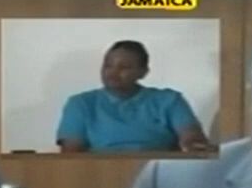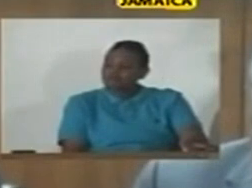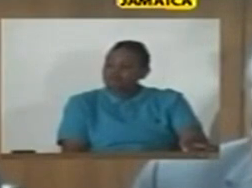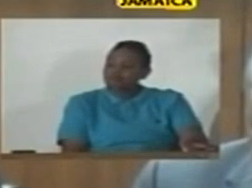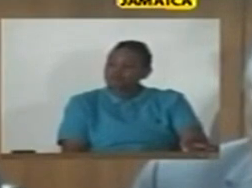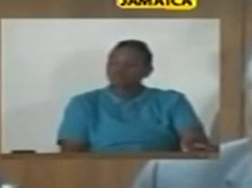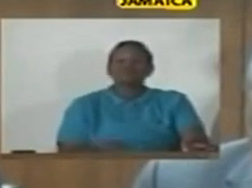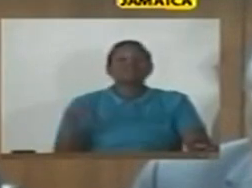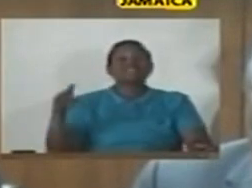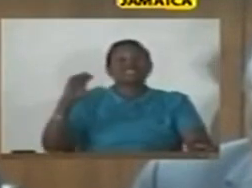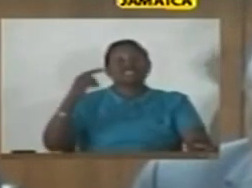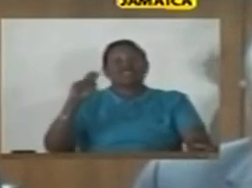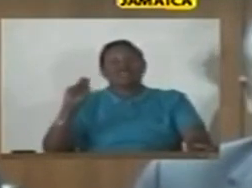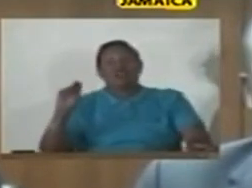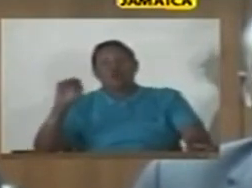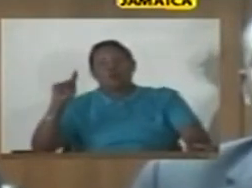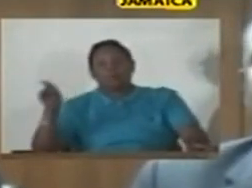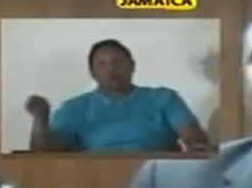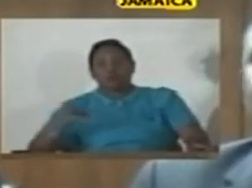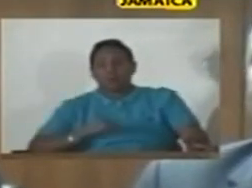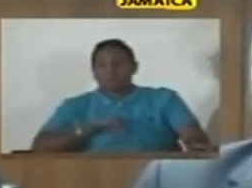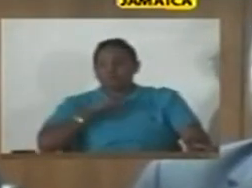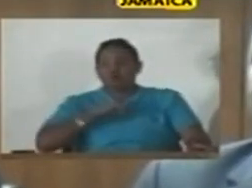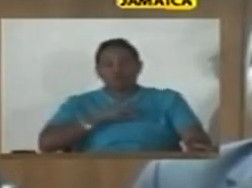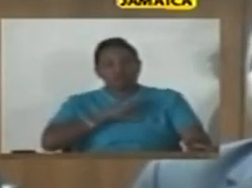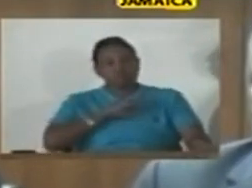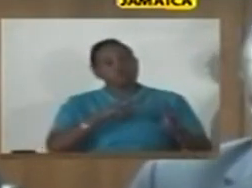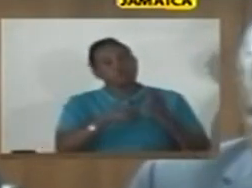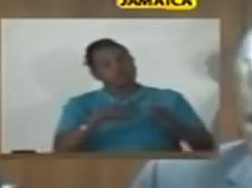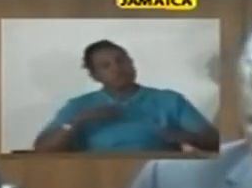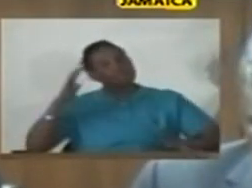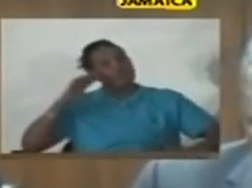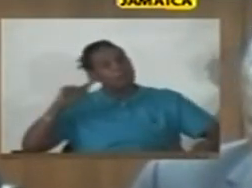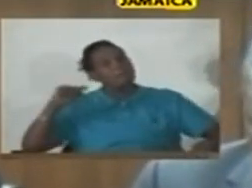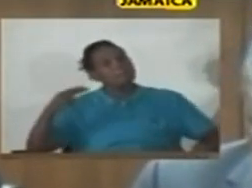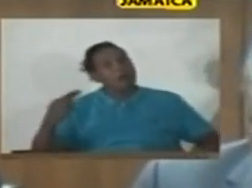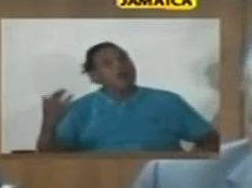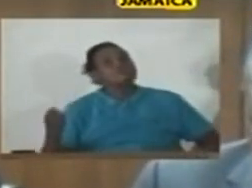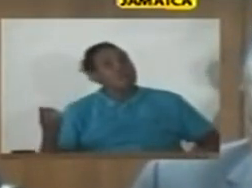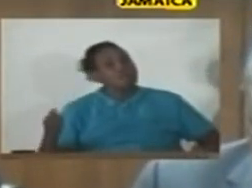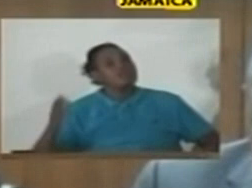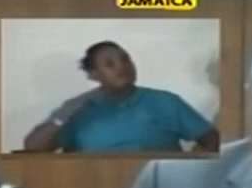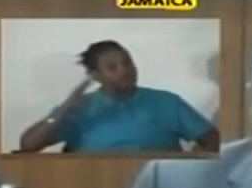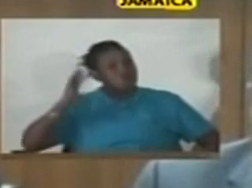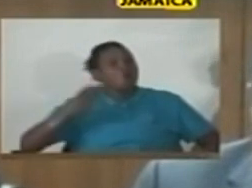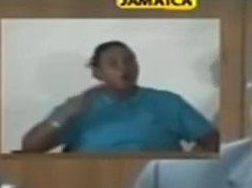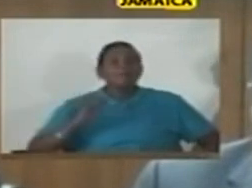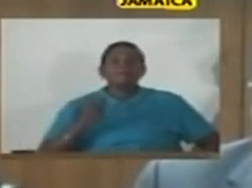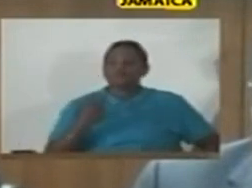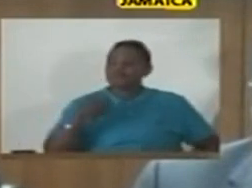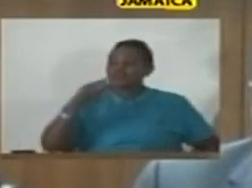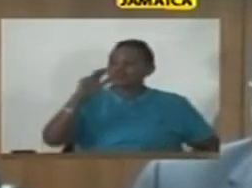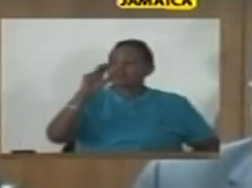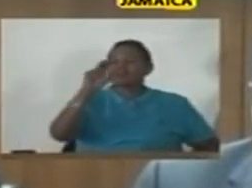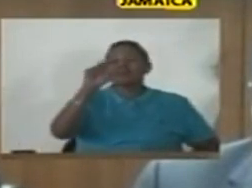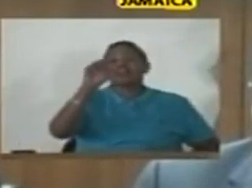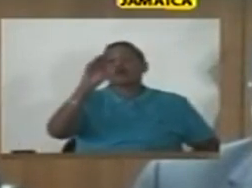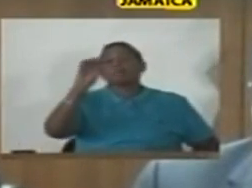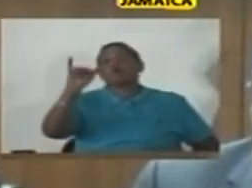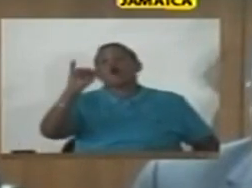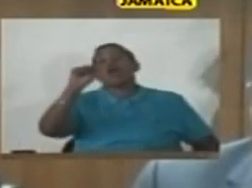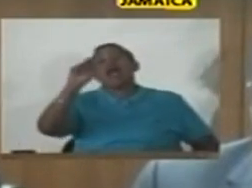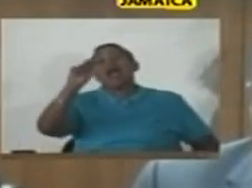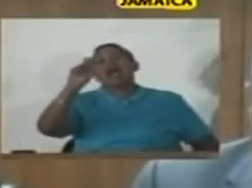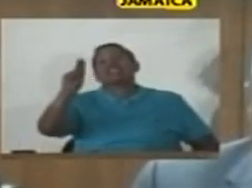And he is indeed a proud ambassador for PATH. One of our current beneficiaries of PATH, Renoya Anderson, spelling bee champion